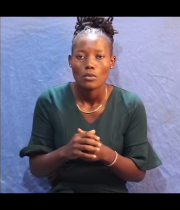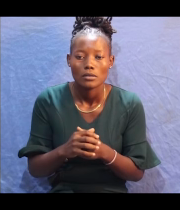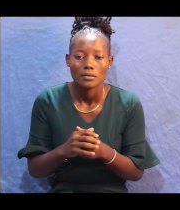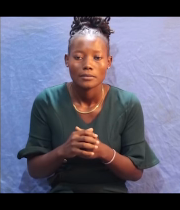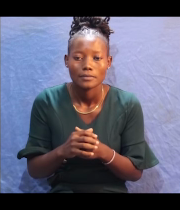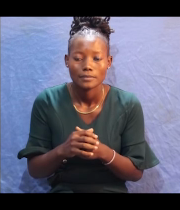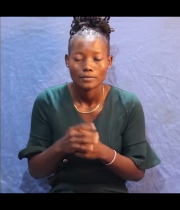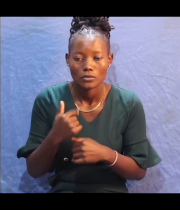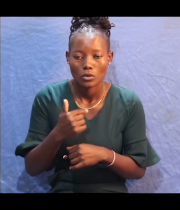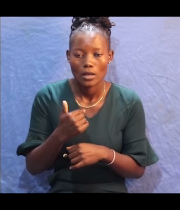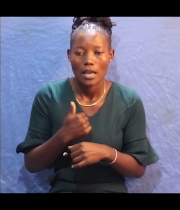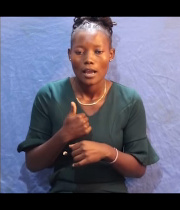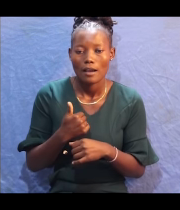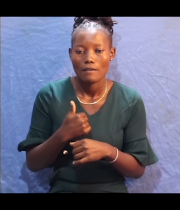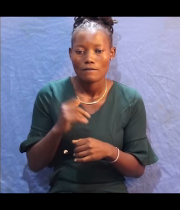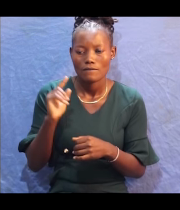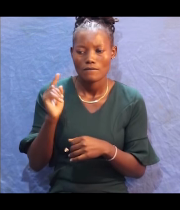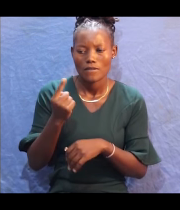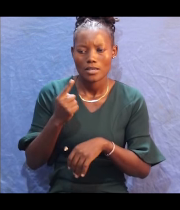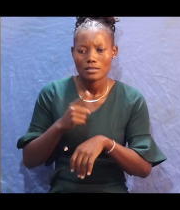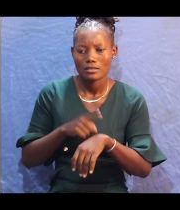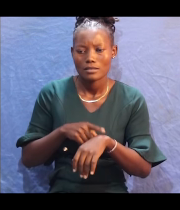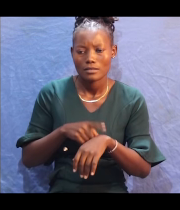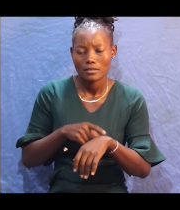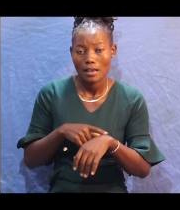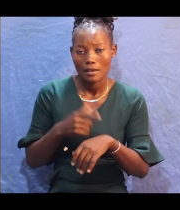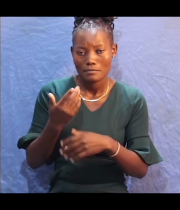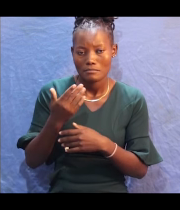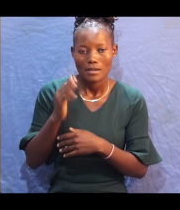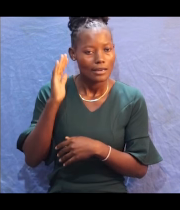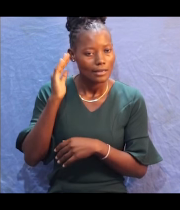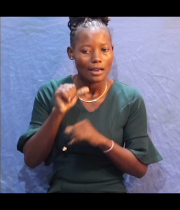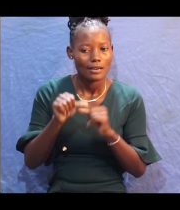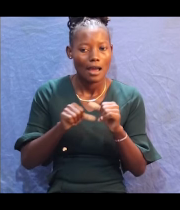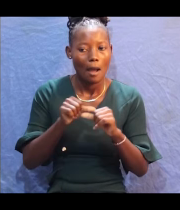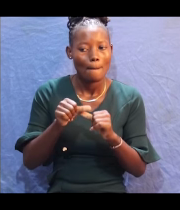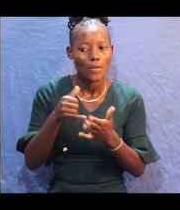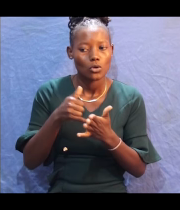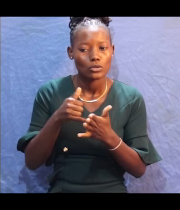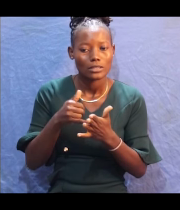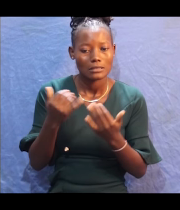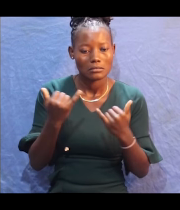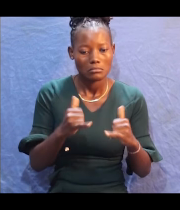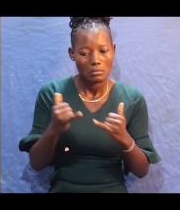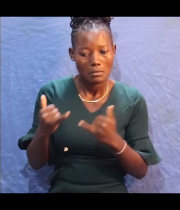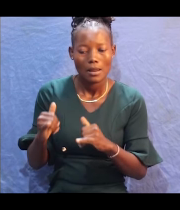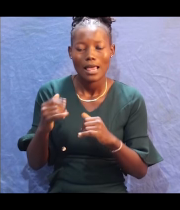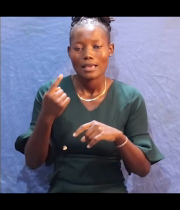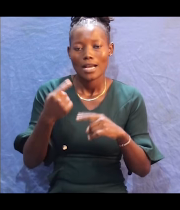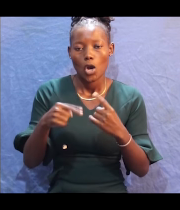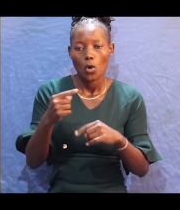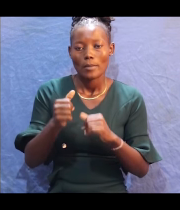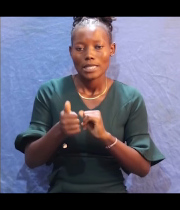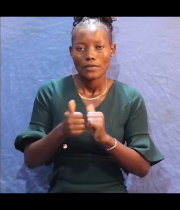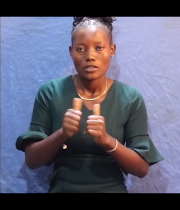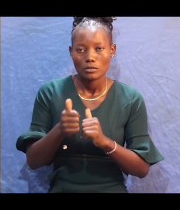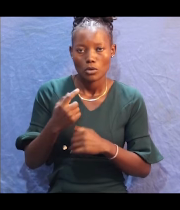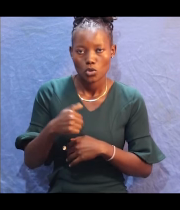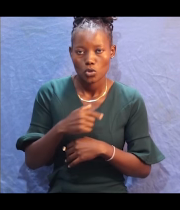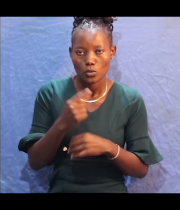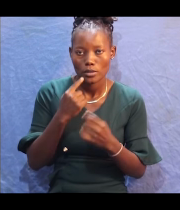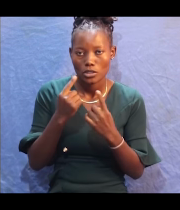are a lot of differences, but also there are some similarities that come when we talk about play and competitive sport. And when we talk